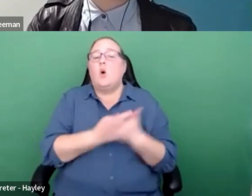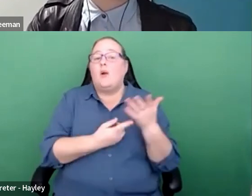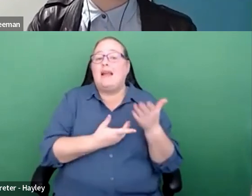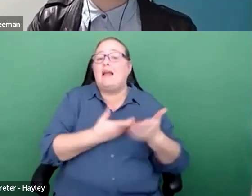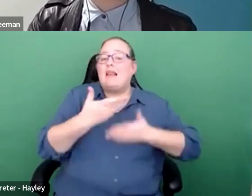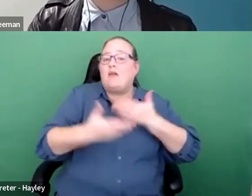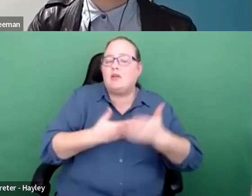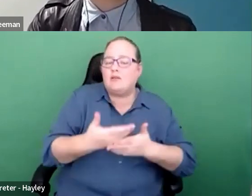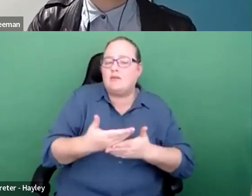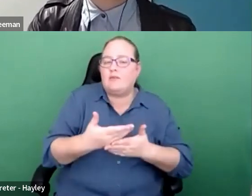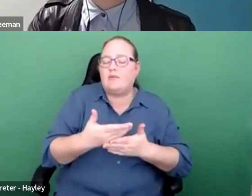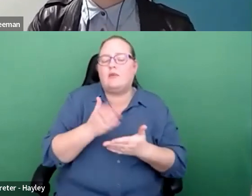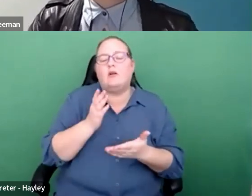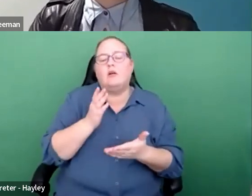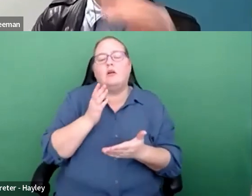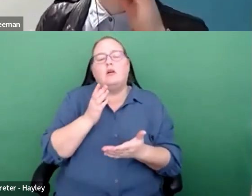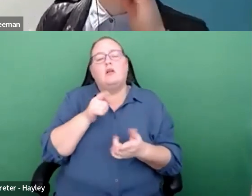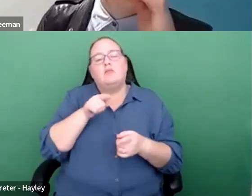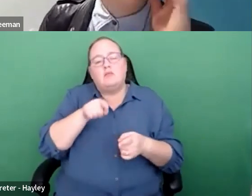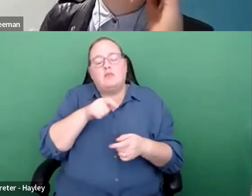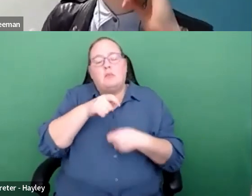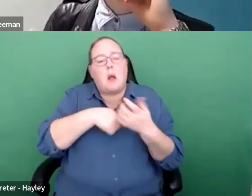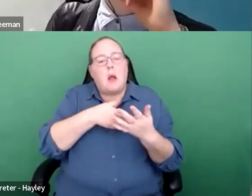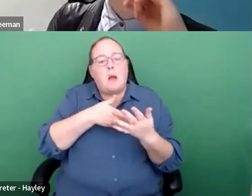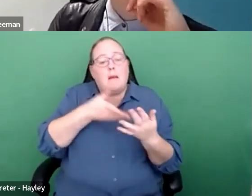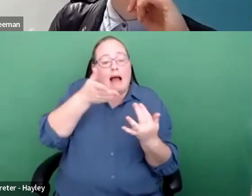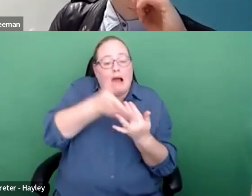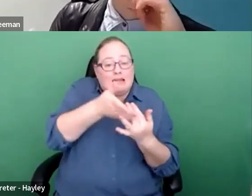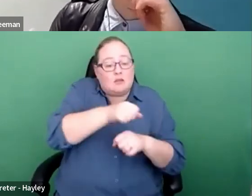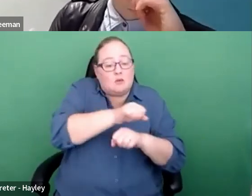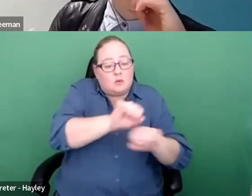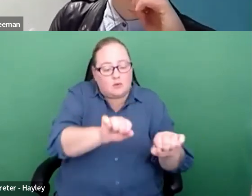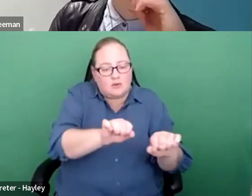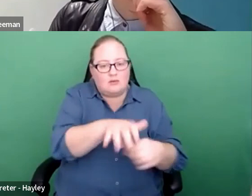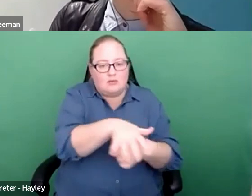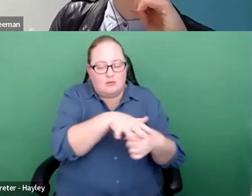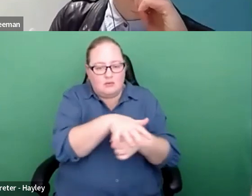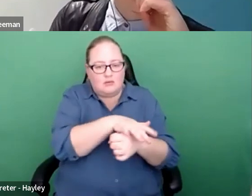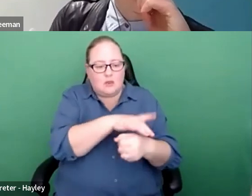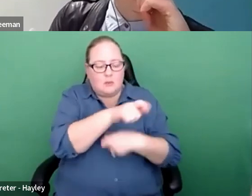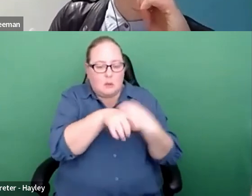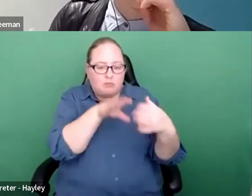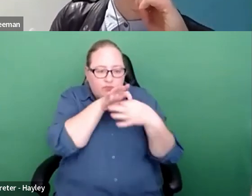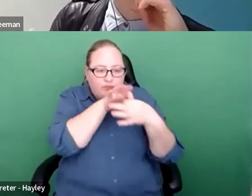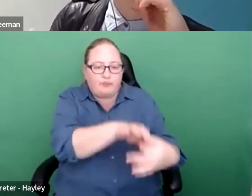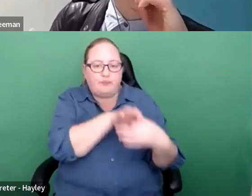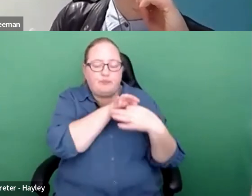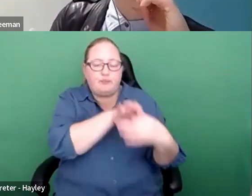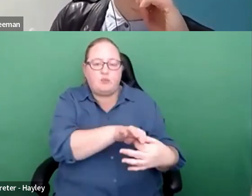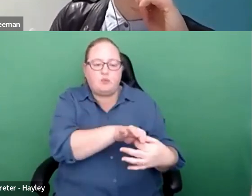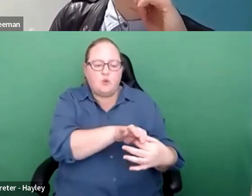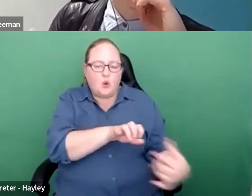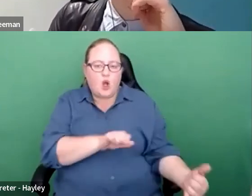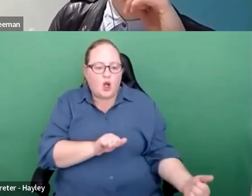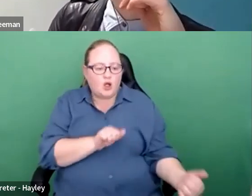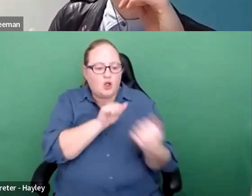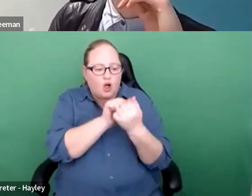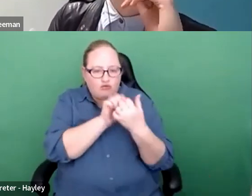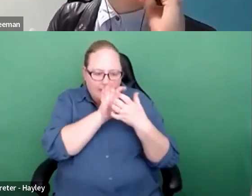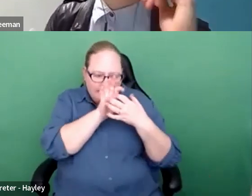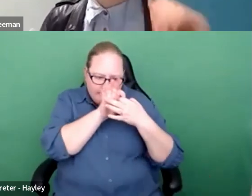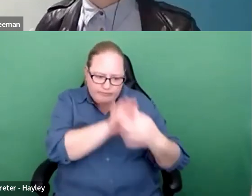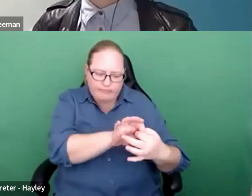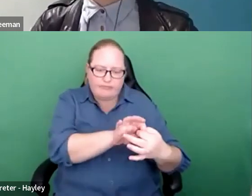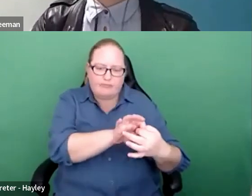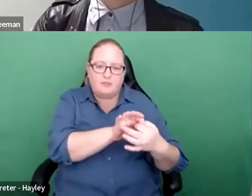of getting access and building trust and, doing something concrete with interlocutors. Because of course, when you're telling a story, you're sitting in this